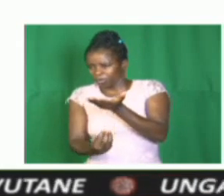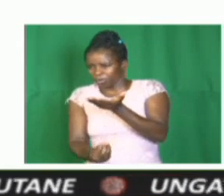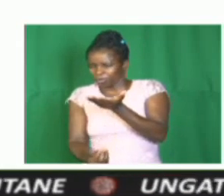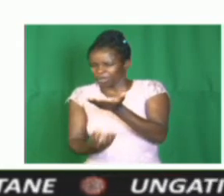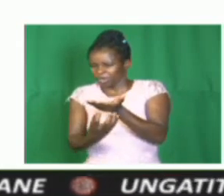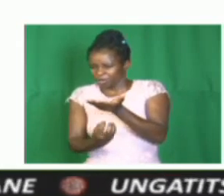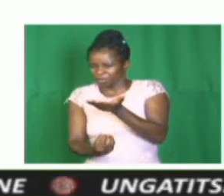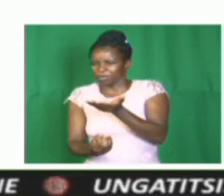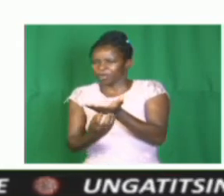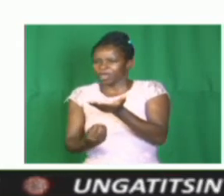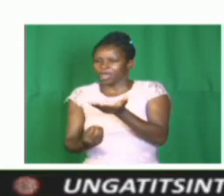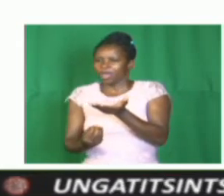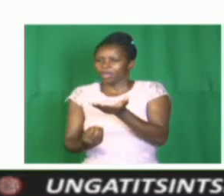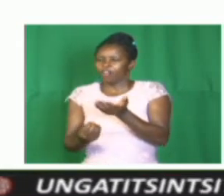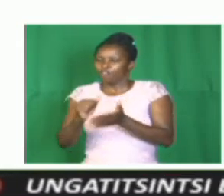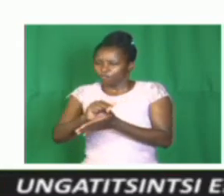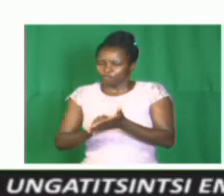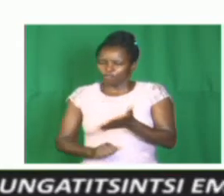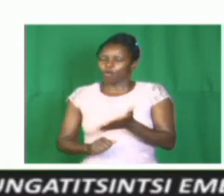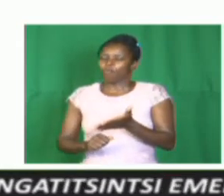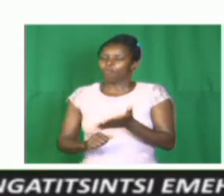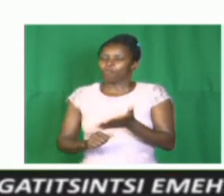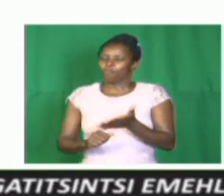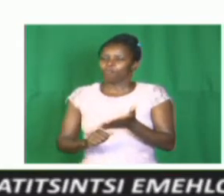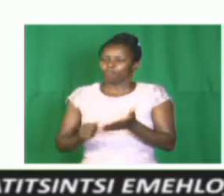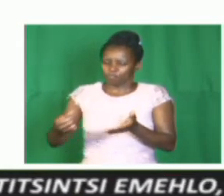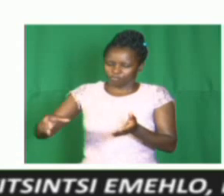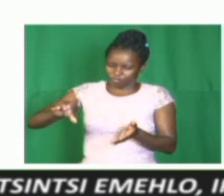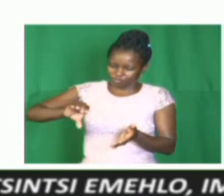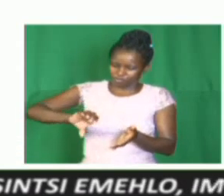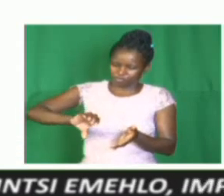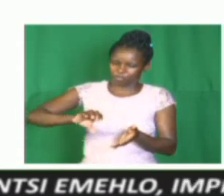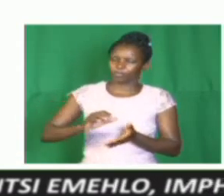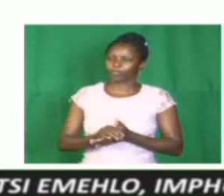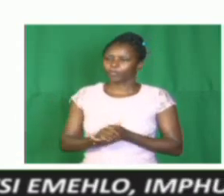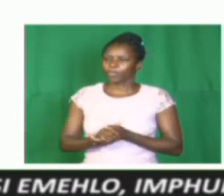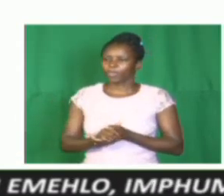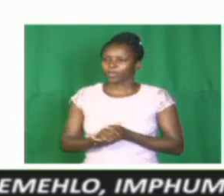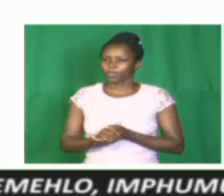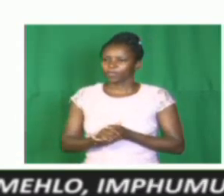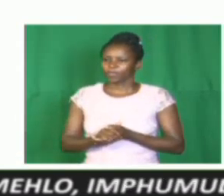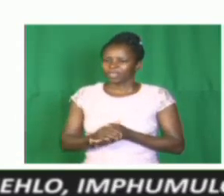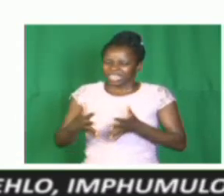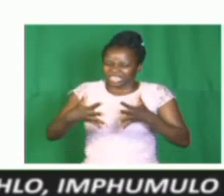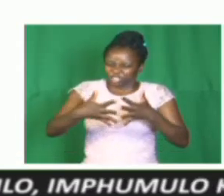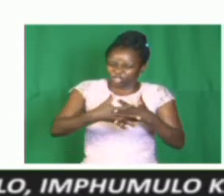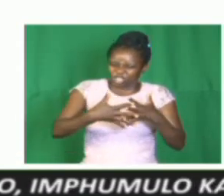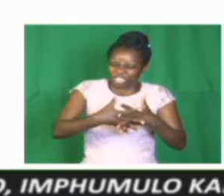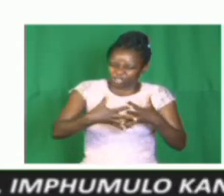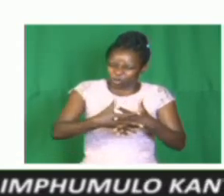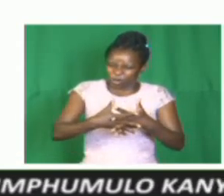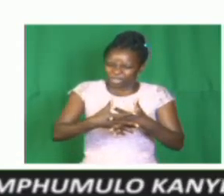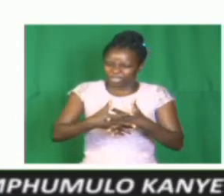of the liquid. So now what happens in filtration is that the solid